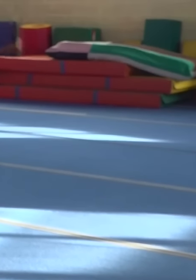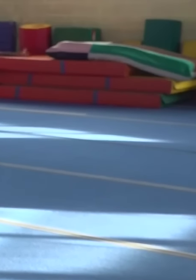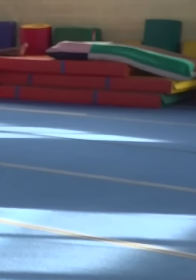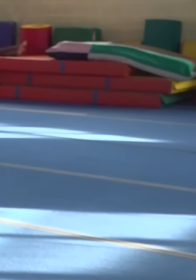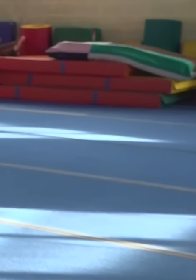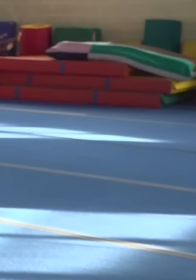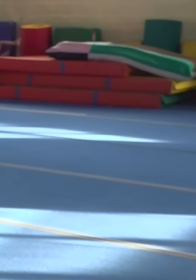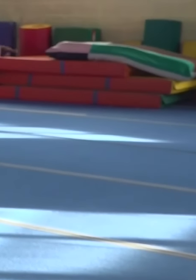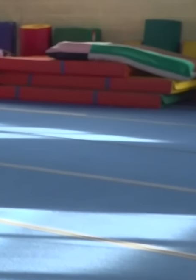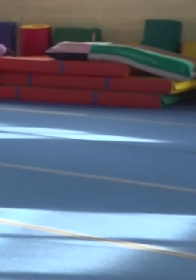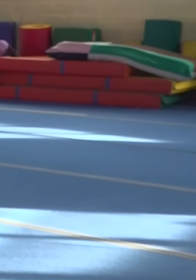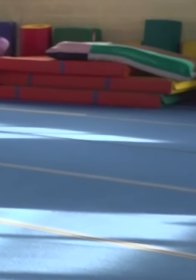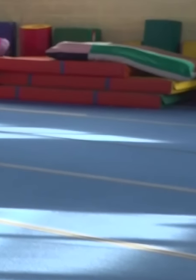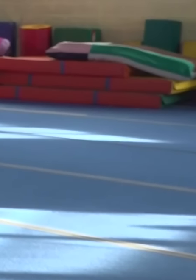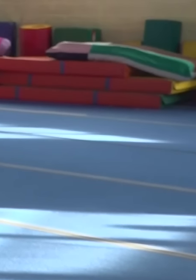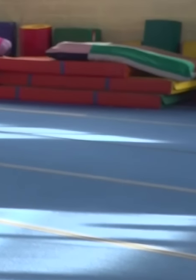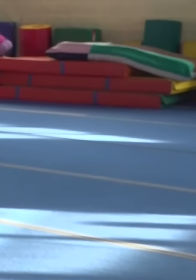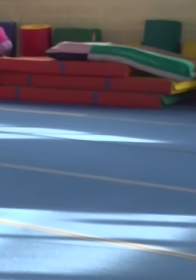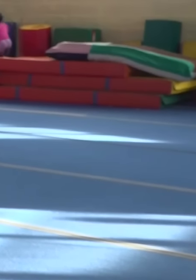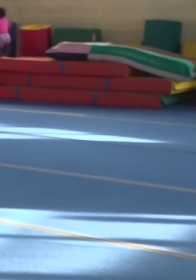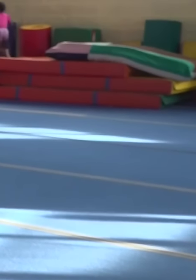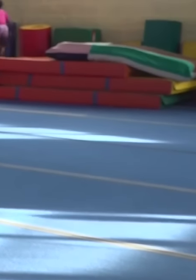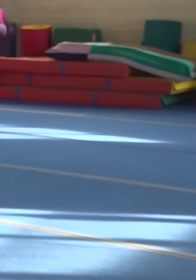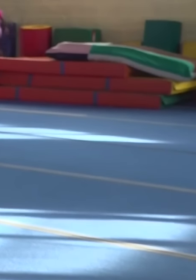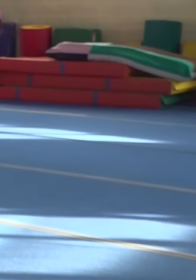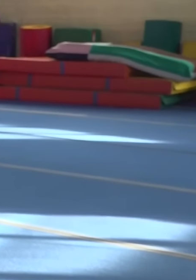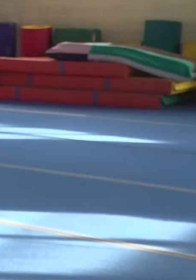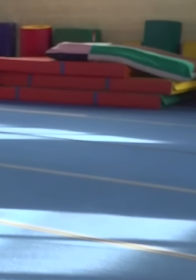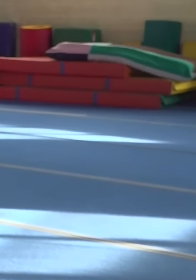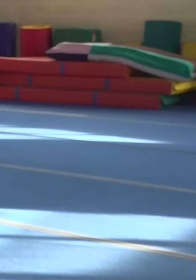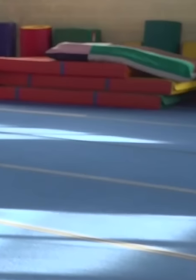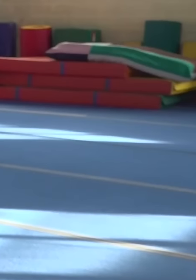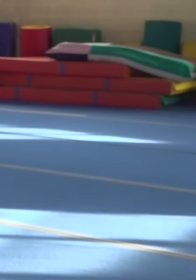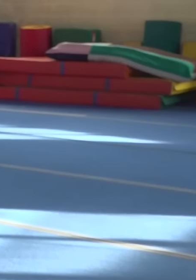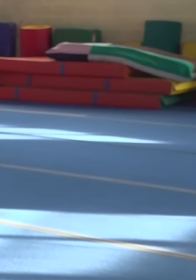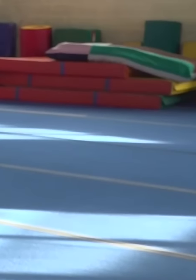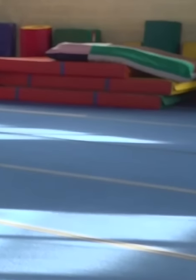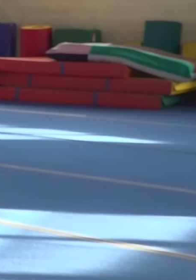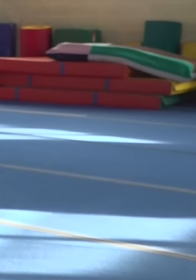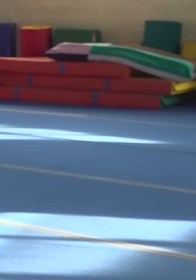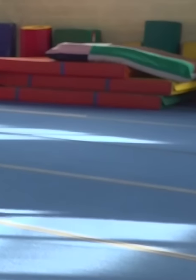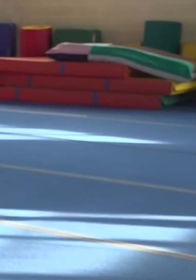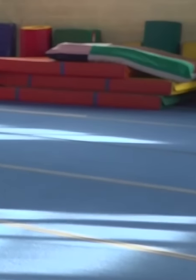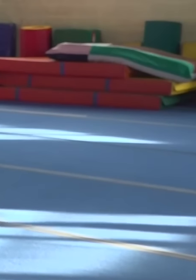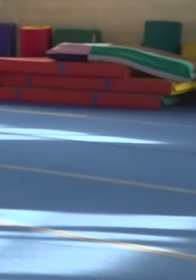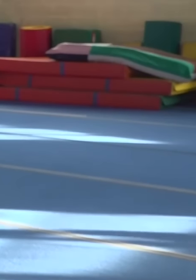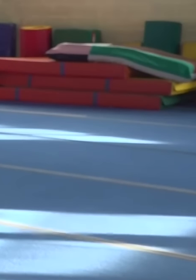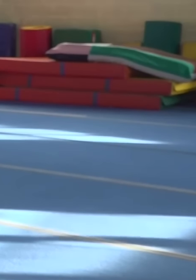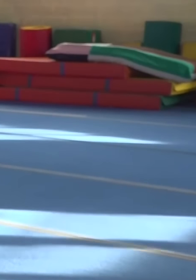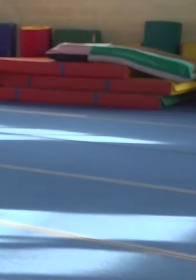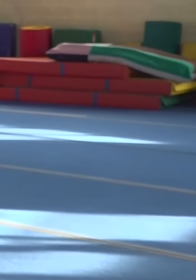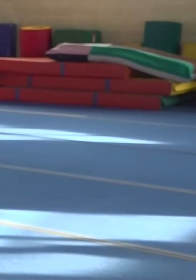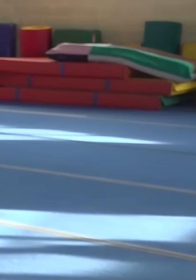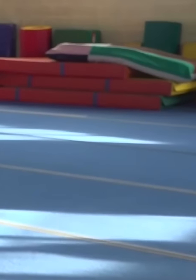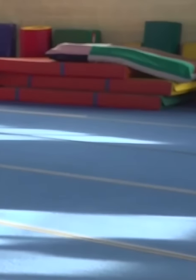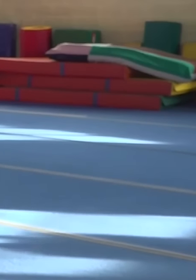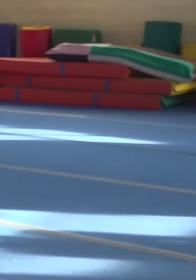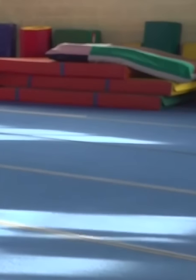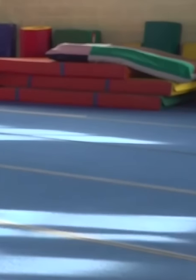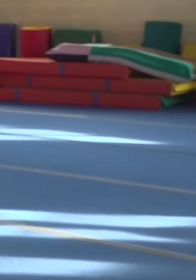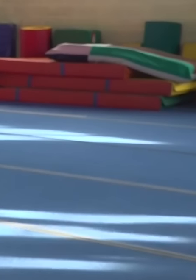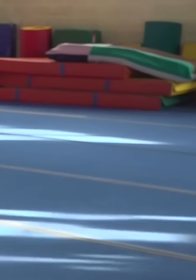board, they have a wider amount of kids represented in many levels, where we only are 15. Even Jamaica